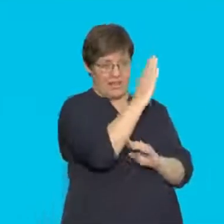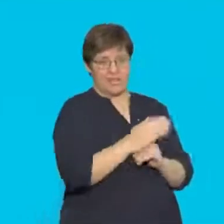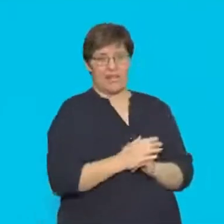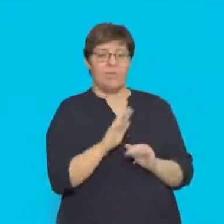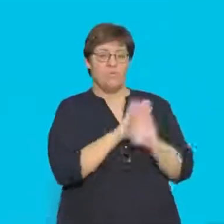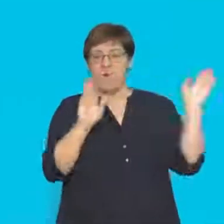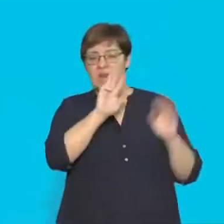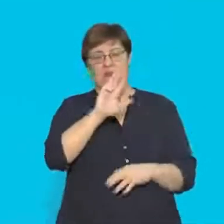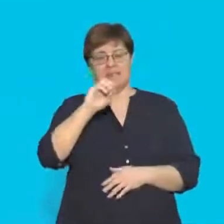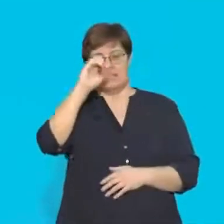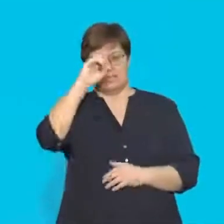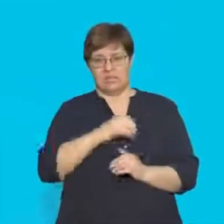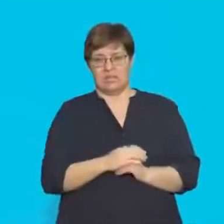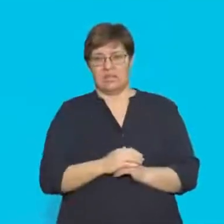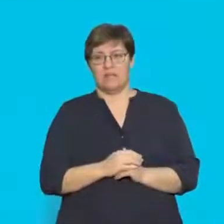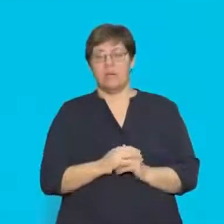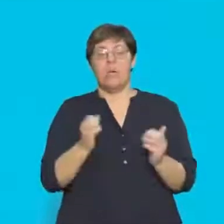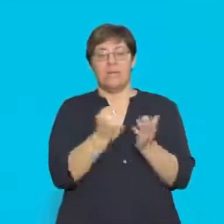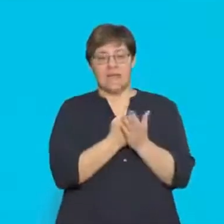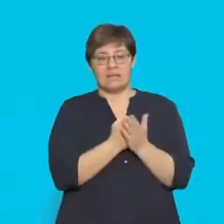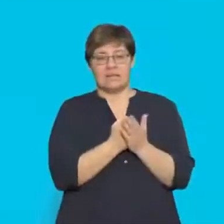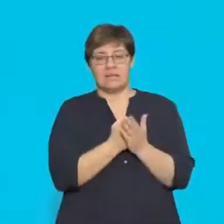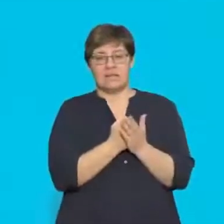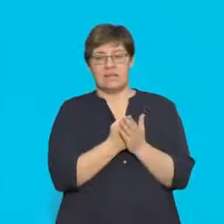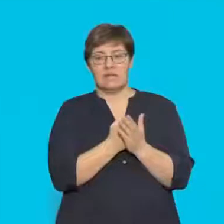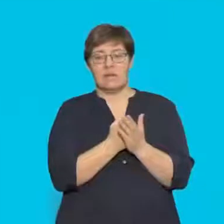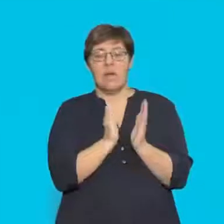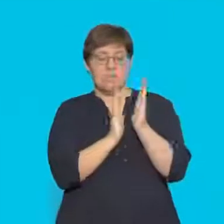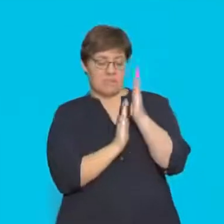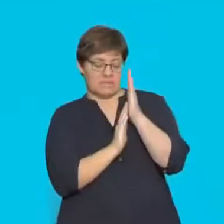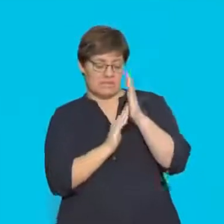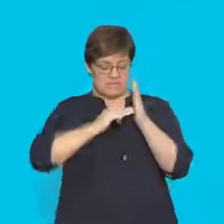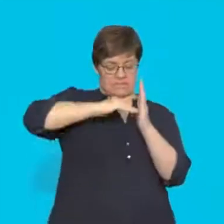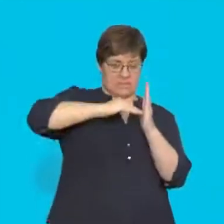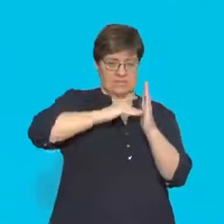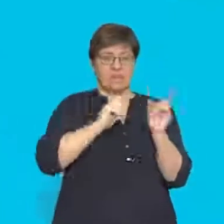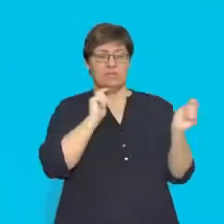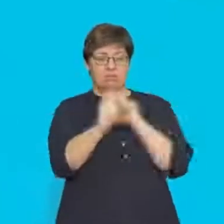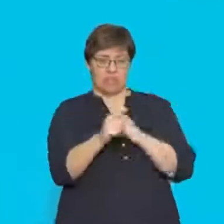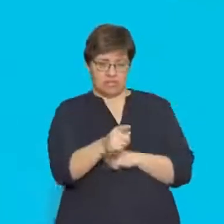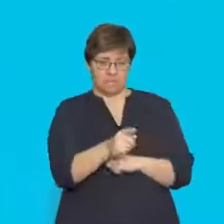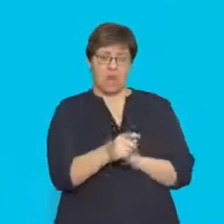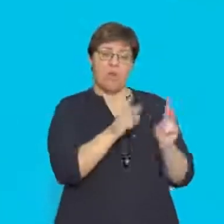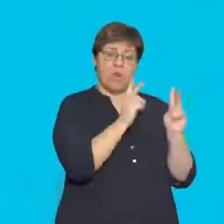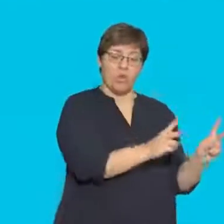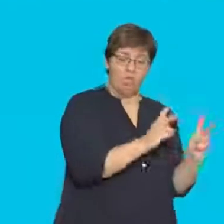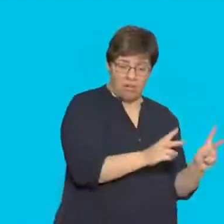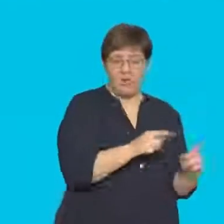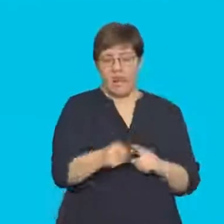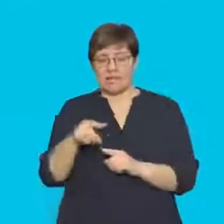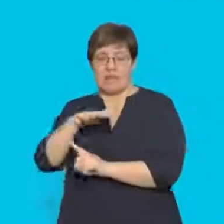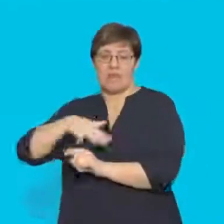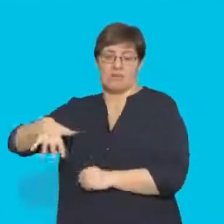angle. They're not at 90 degrees. Then we will have to take a look at making it the difference in the angle between the